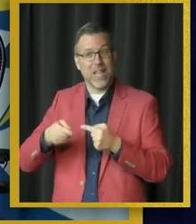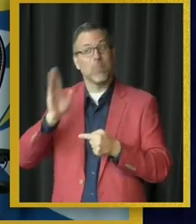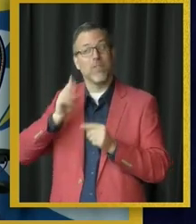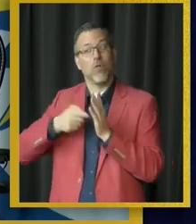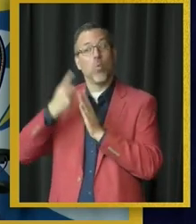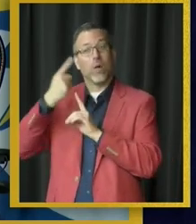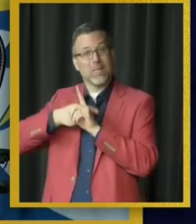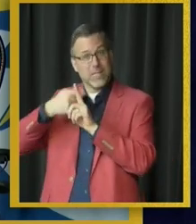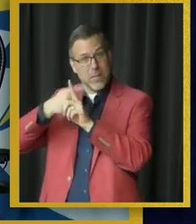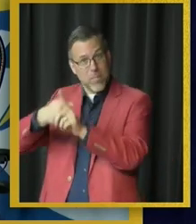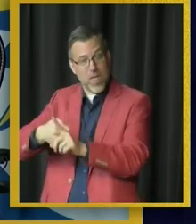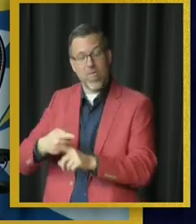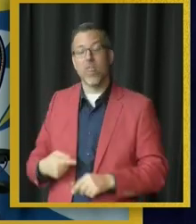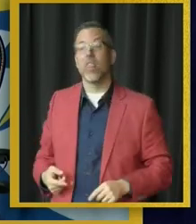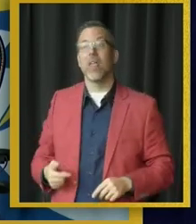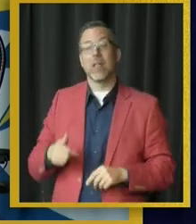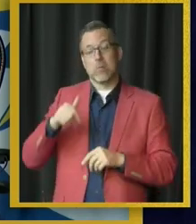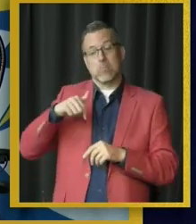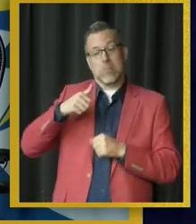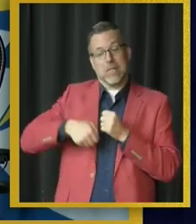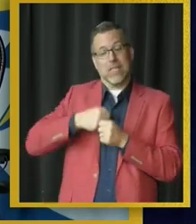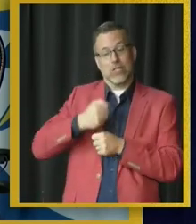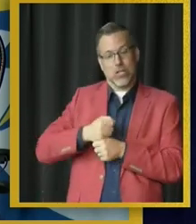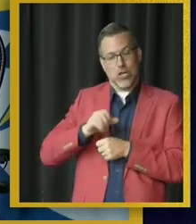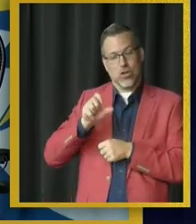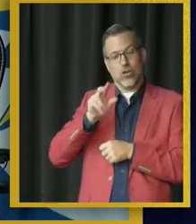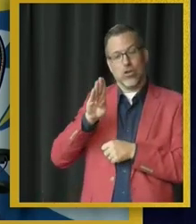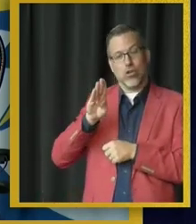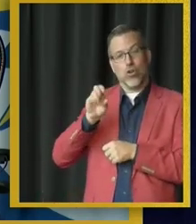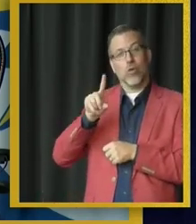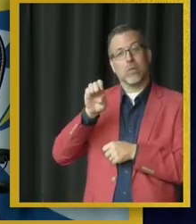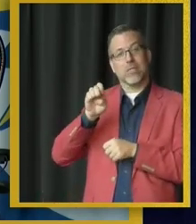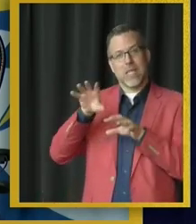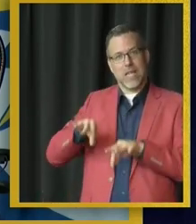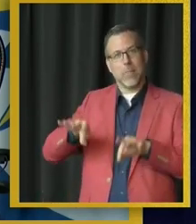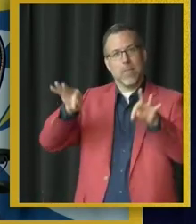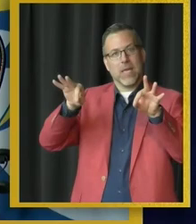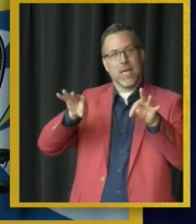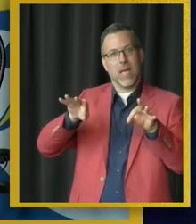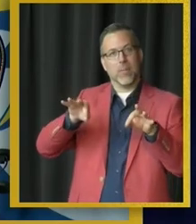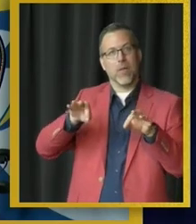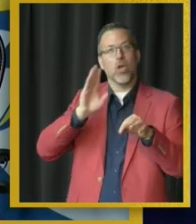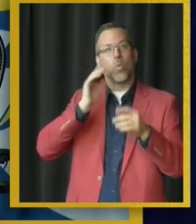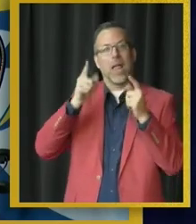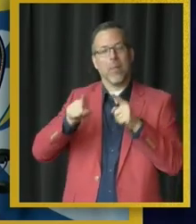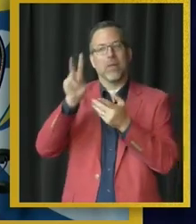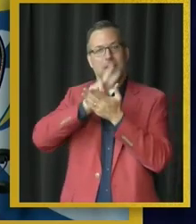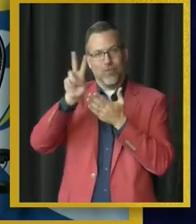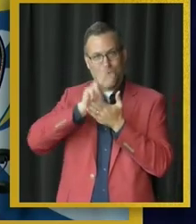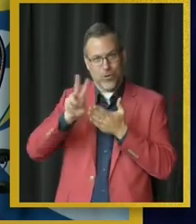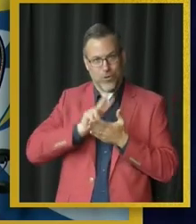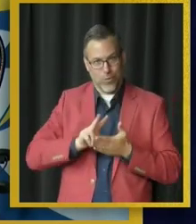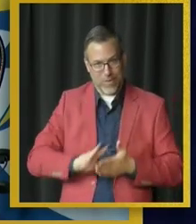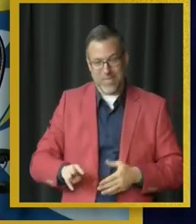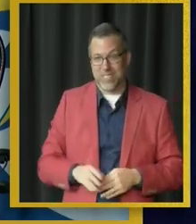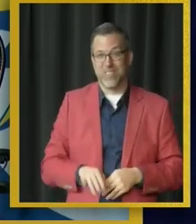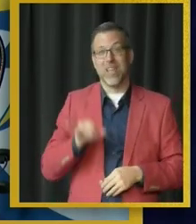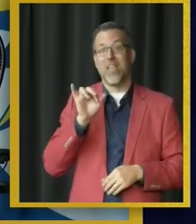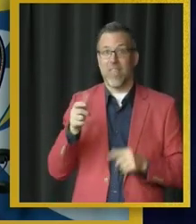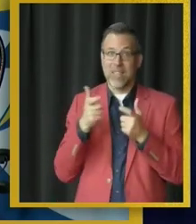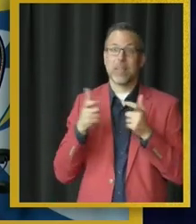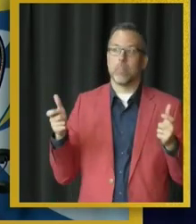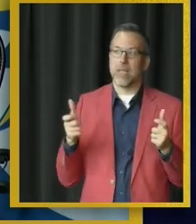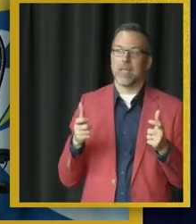pickup, but as earlier of this year, curbside recycling pickup is now every other week. This is a huge step